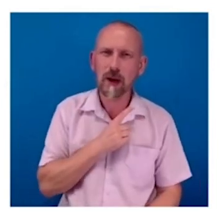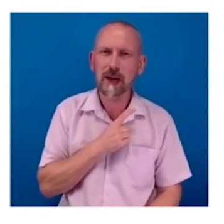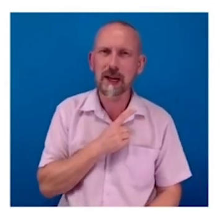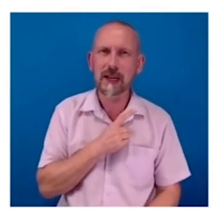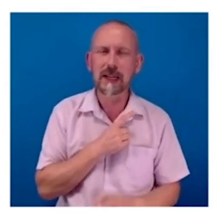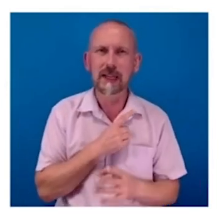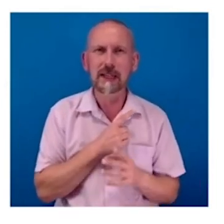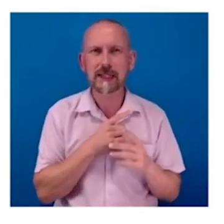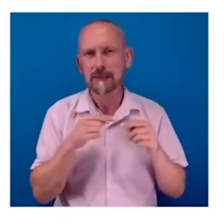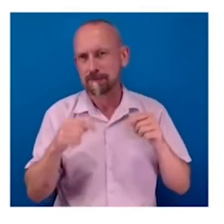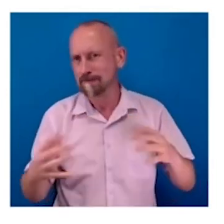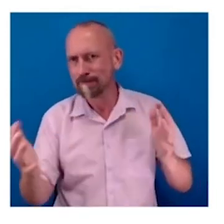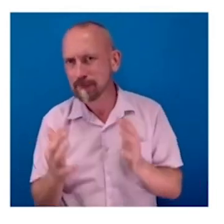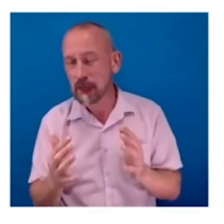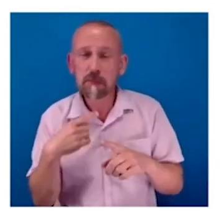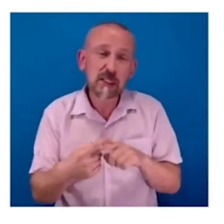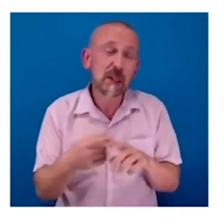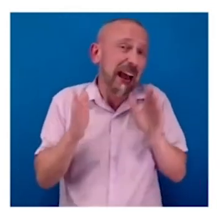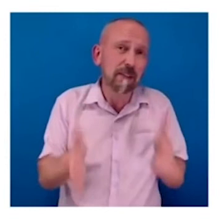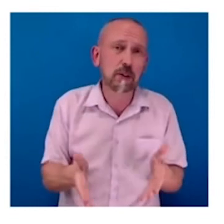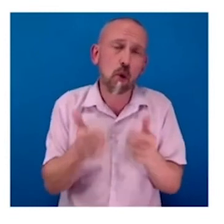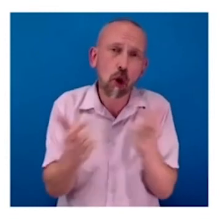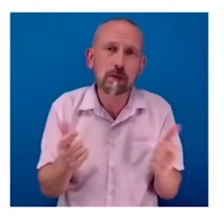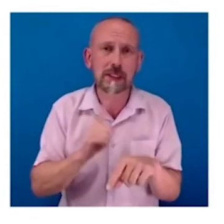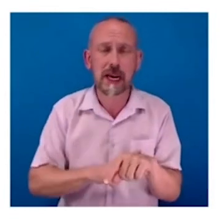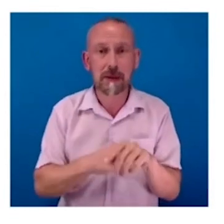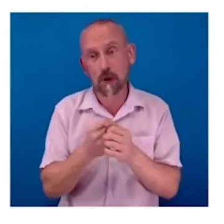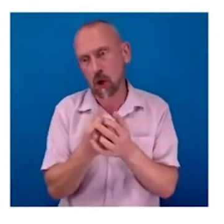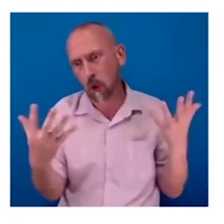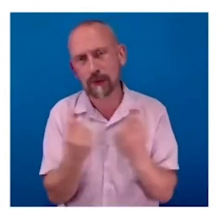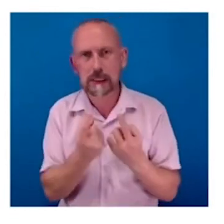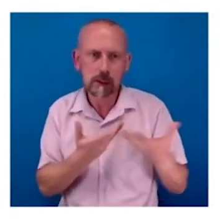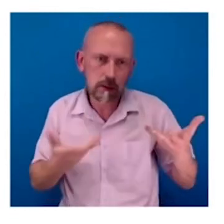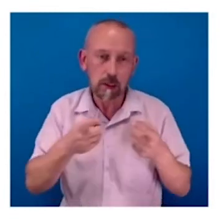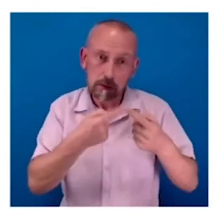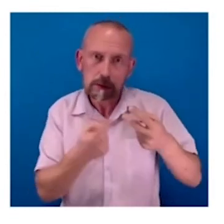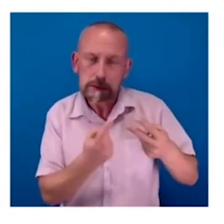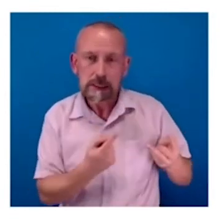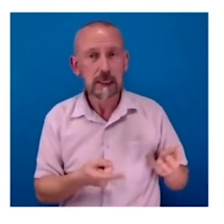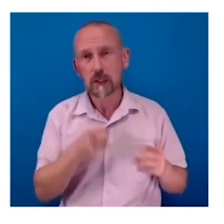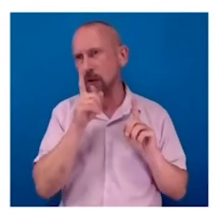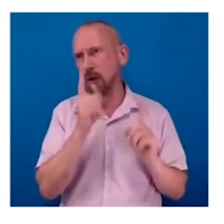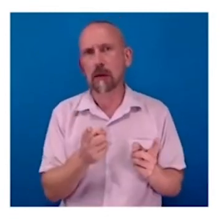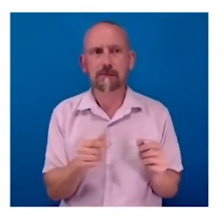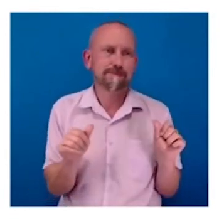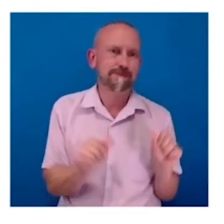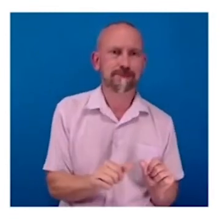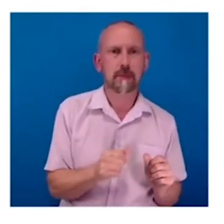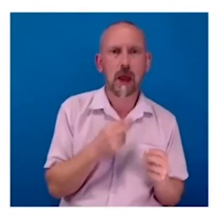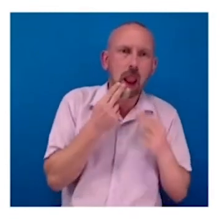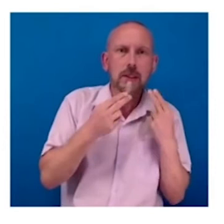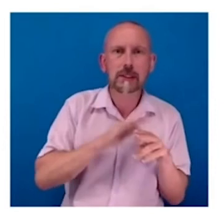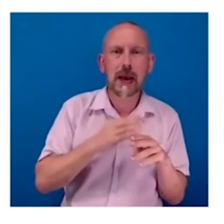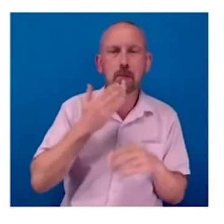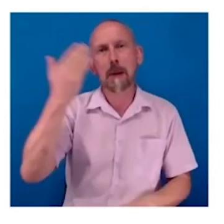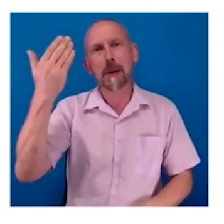of time you need together, because there's lots of stuff that you want to delve into. You can't do that in a lunchtime webinar, or